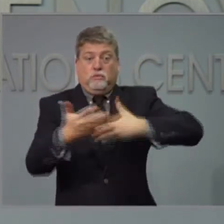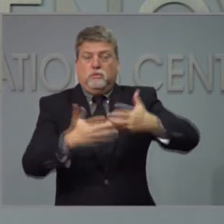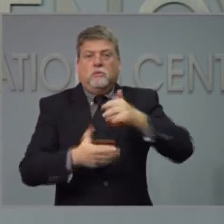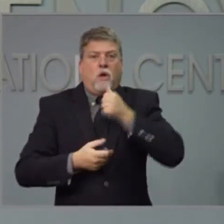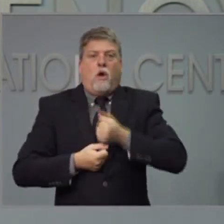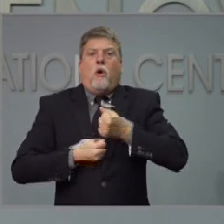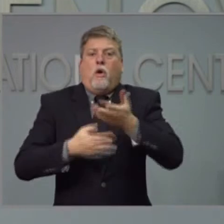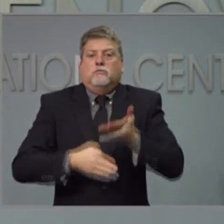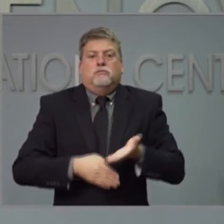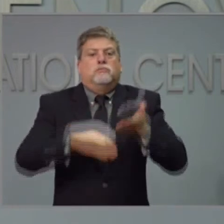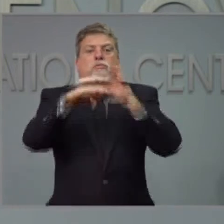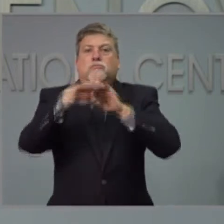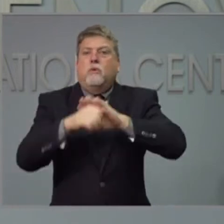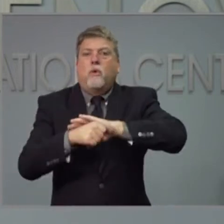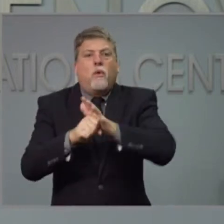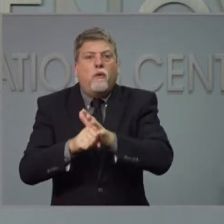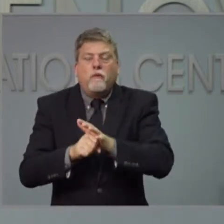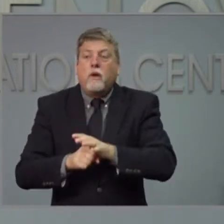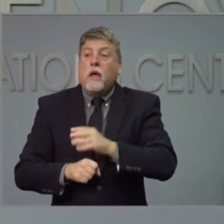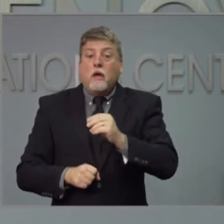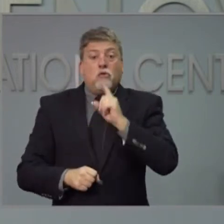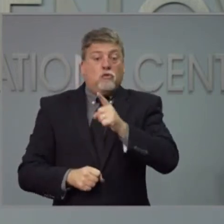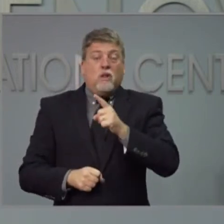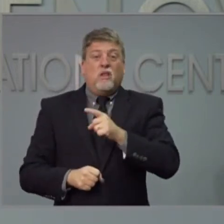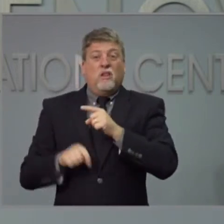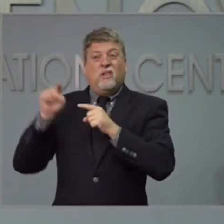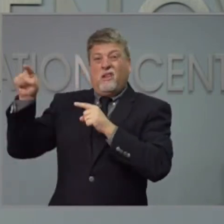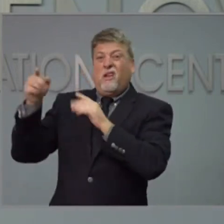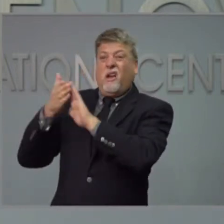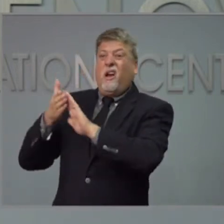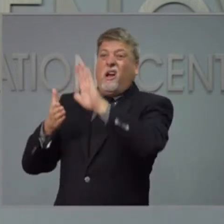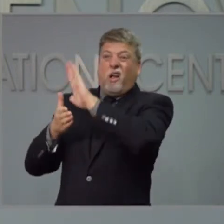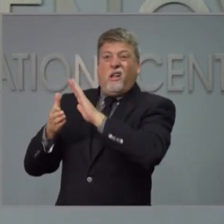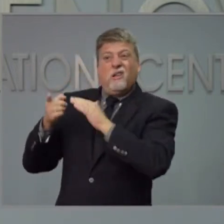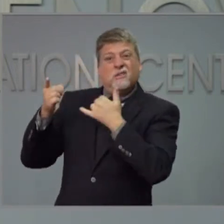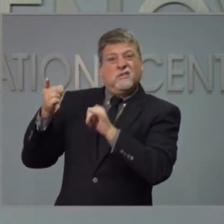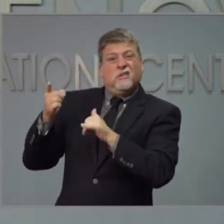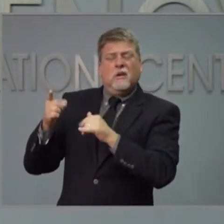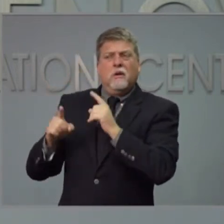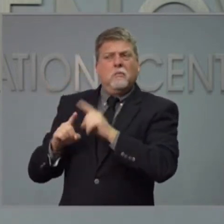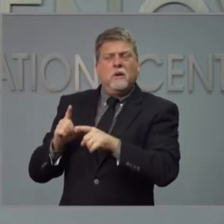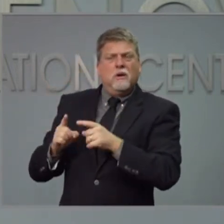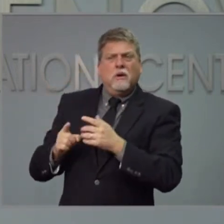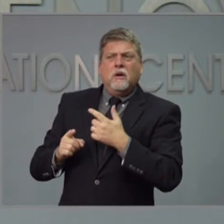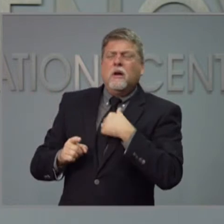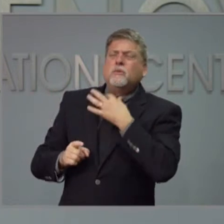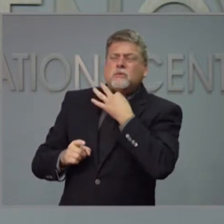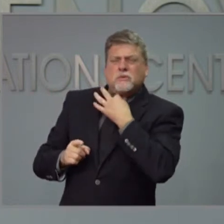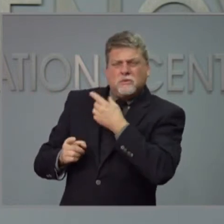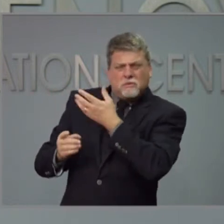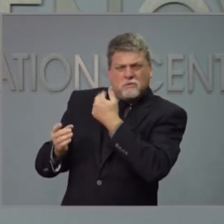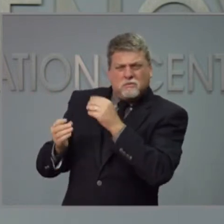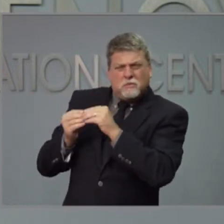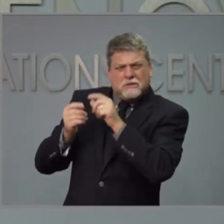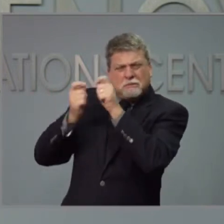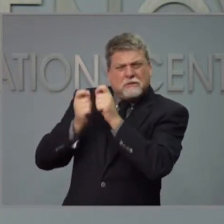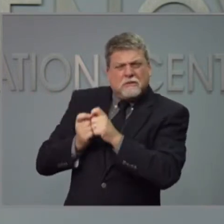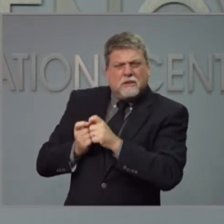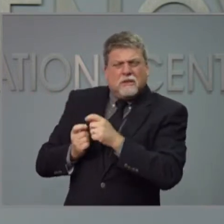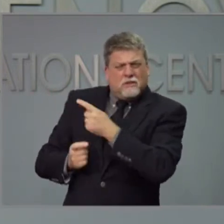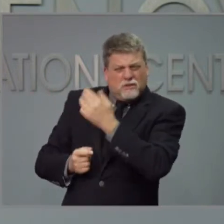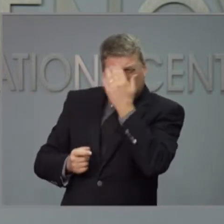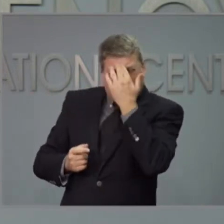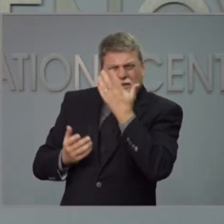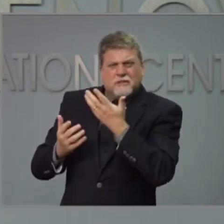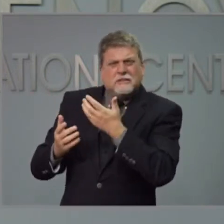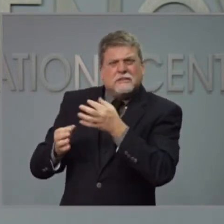spread, and that mainly for the most part colleges are still there. What specifically, I know it was touched on earlier, but what